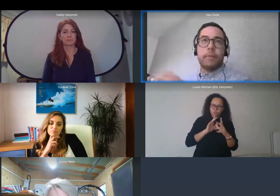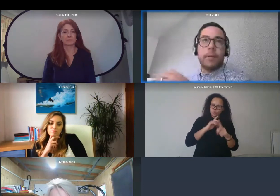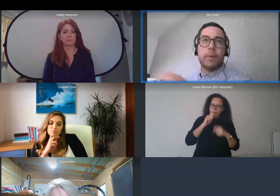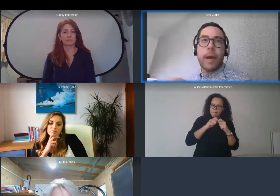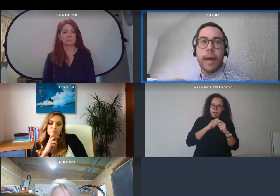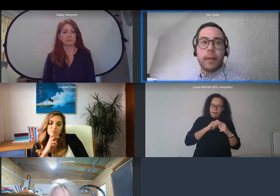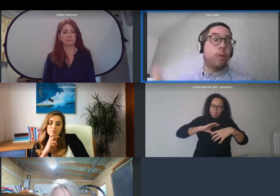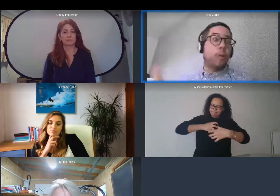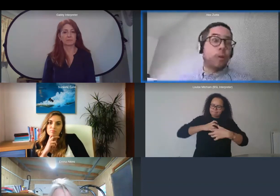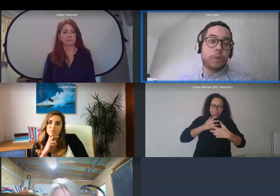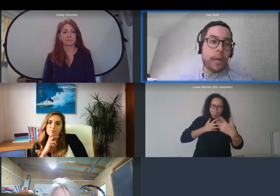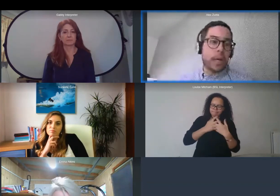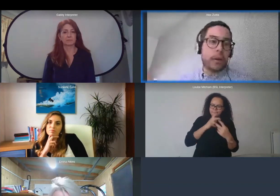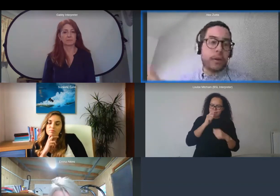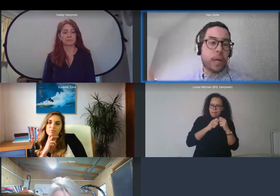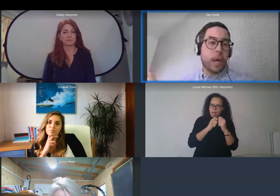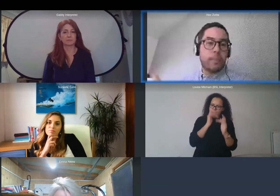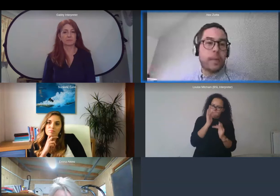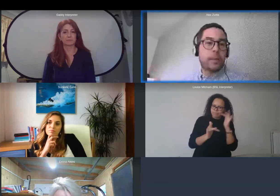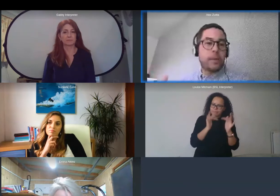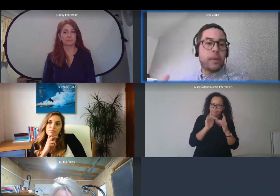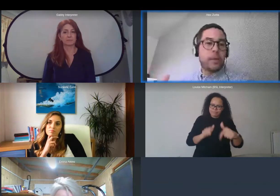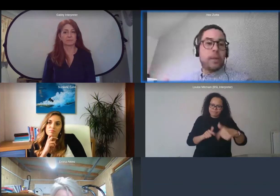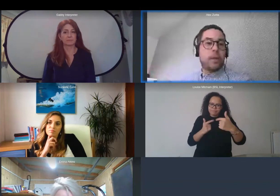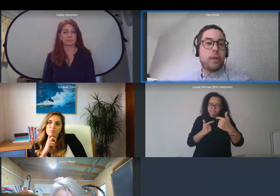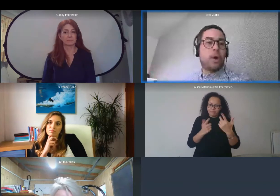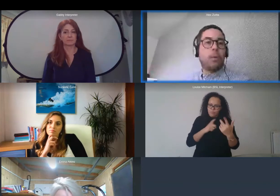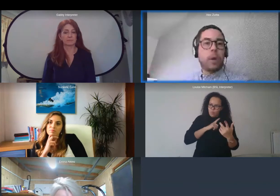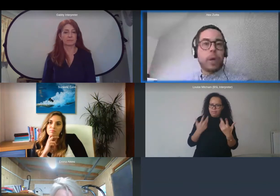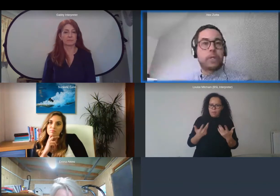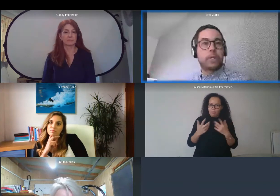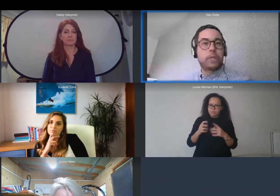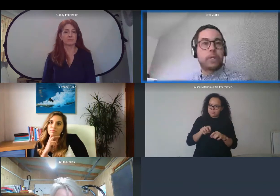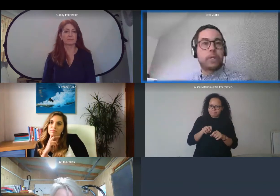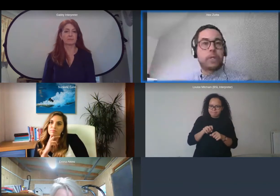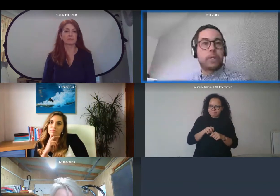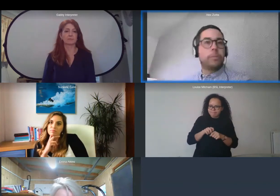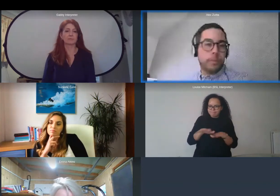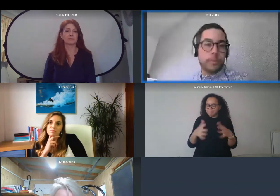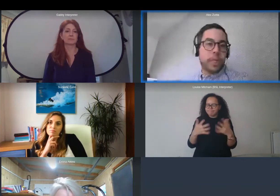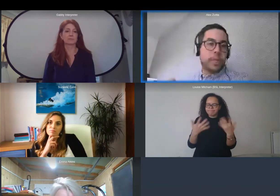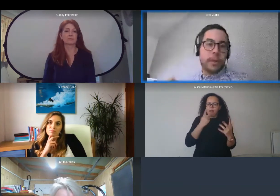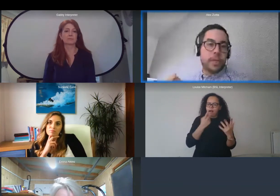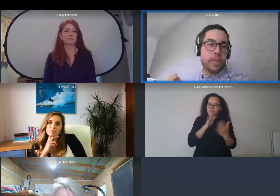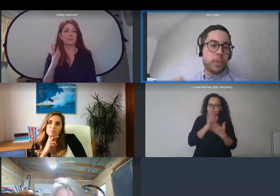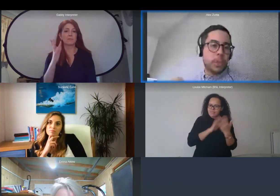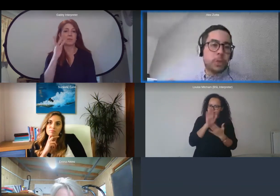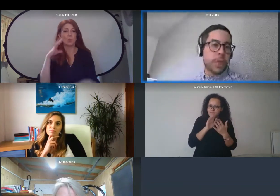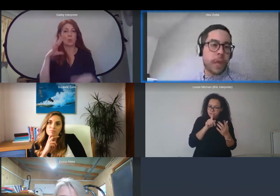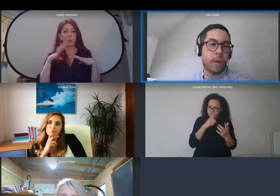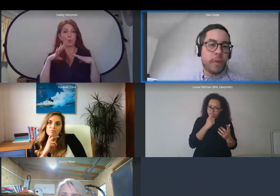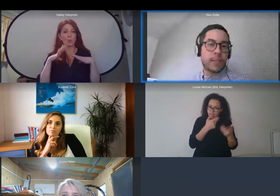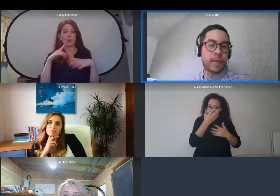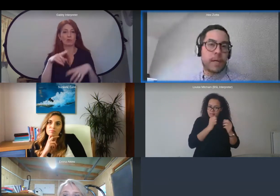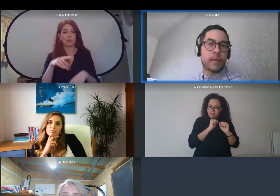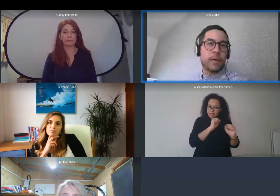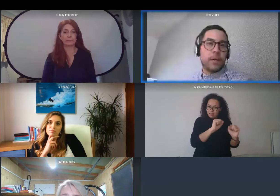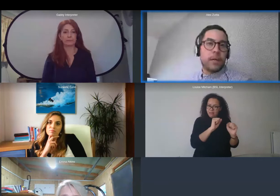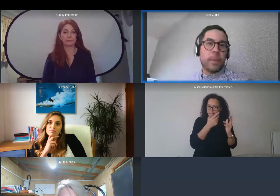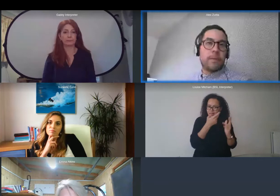having your hand forced by the current climate. You know, what are some of the learnings, some of the experiences, I suppose, that you can share with that?